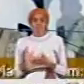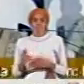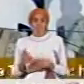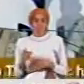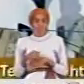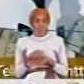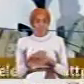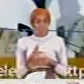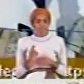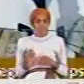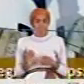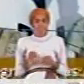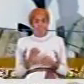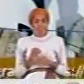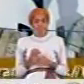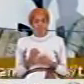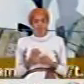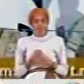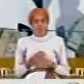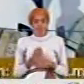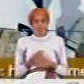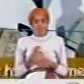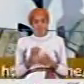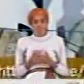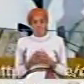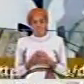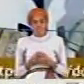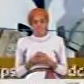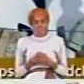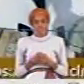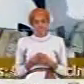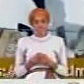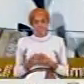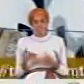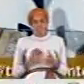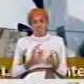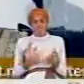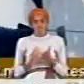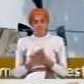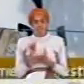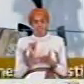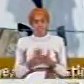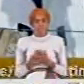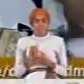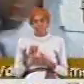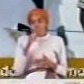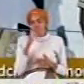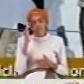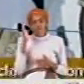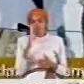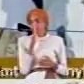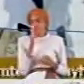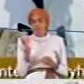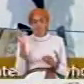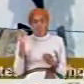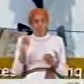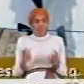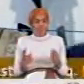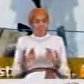today. And see the way God blessed you. And I believe tomorrow will be greater. Be